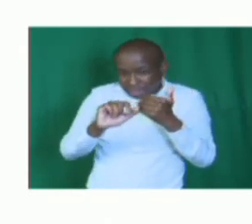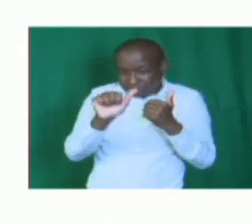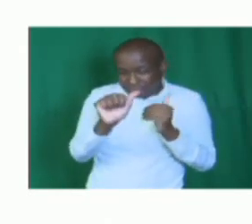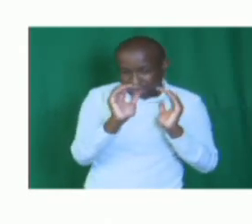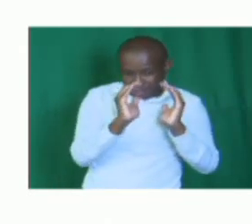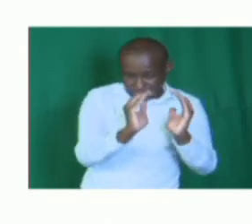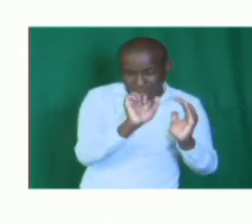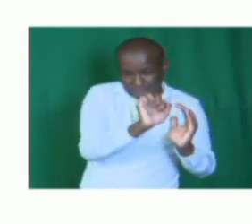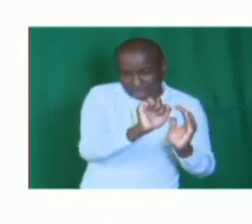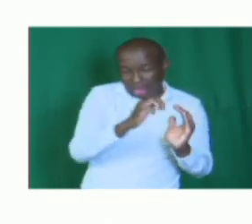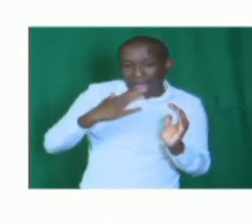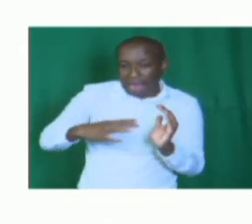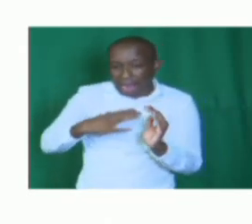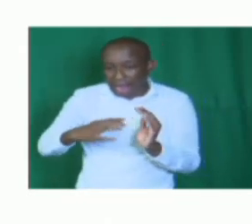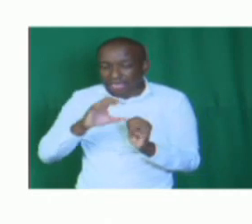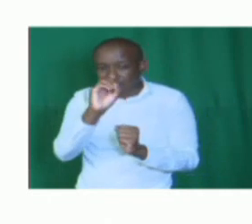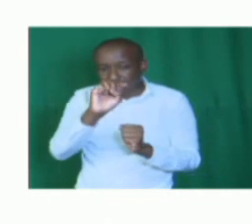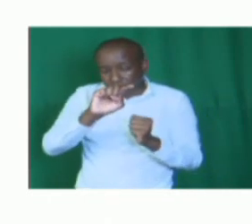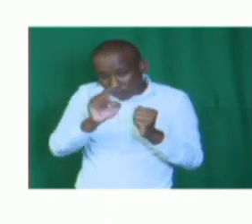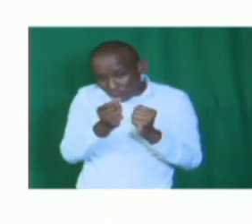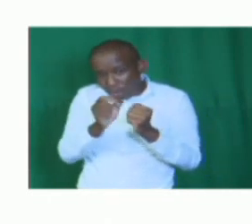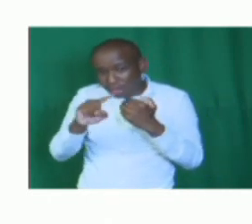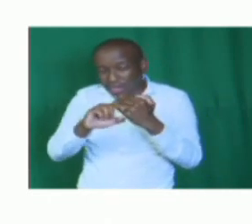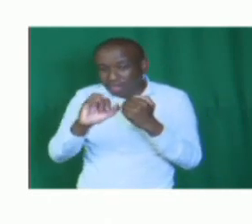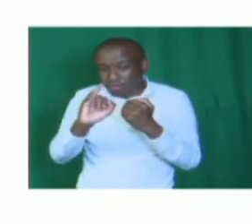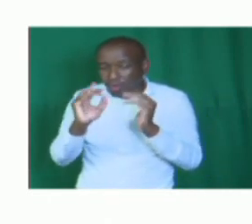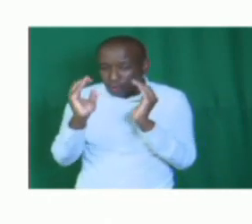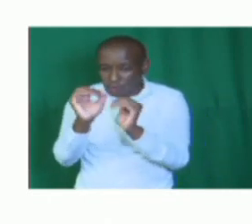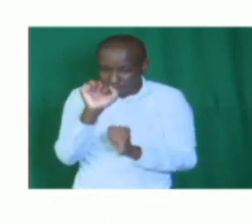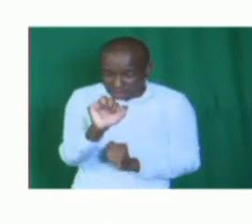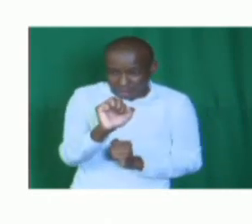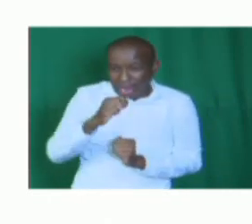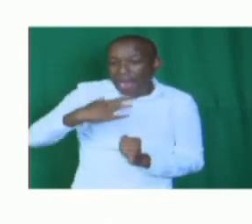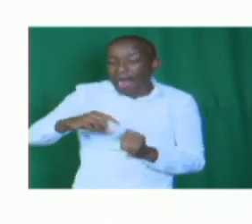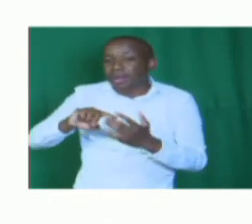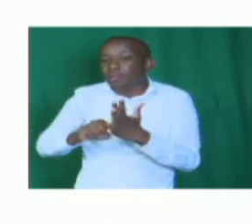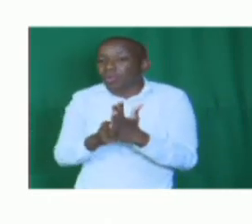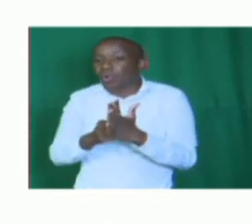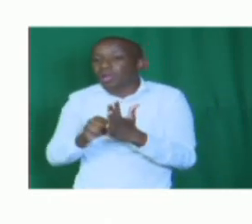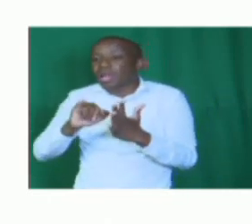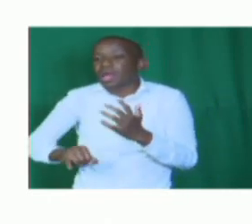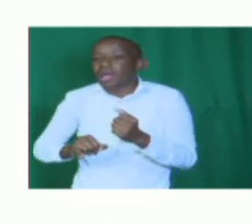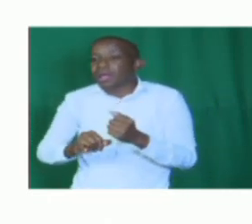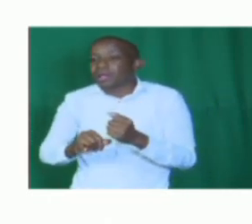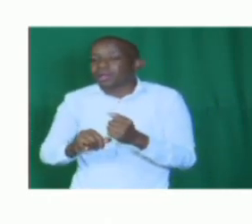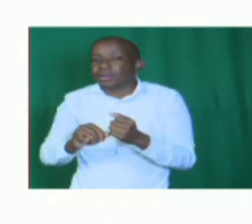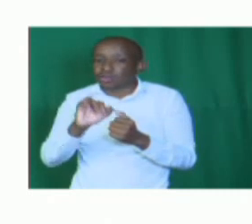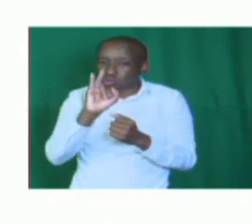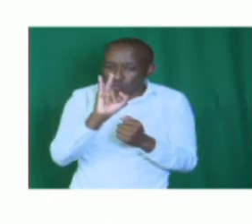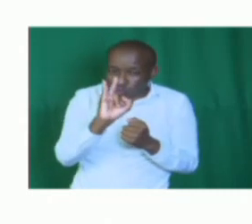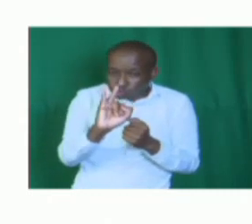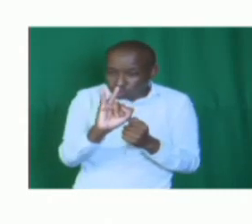-6. The next one is going to be 0, -2. And then lastly we are going to